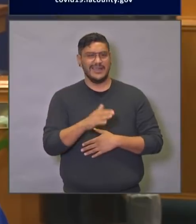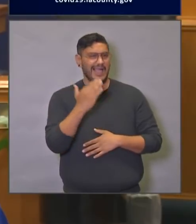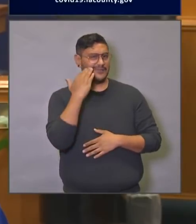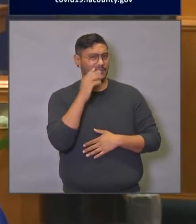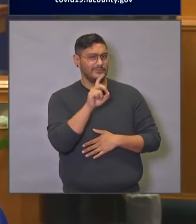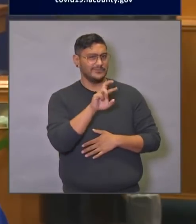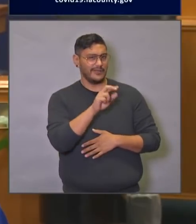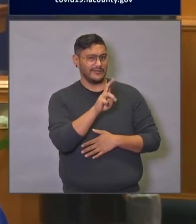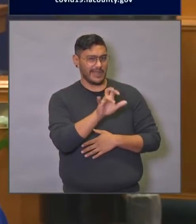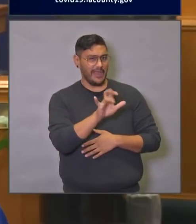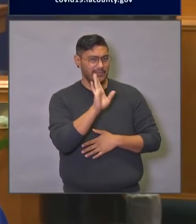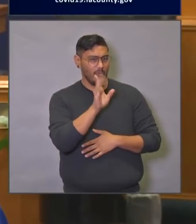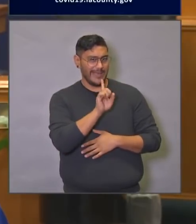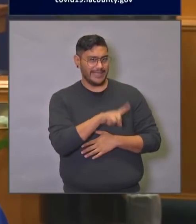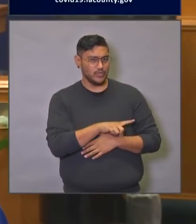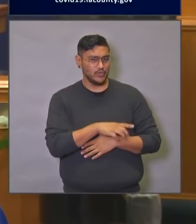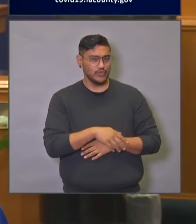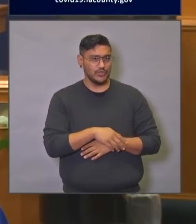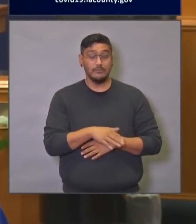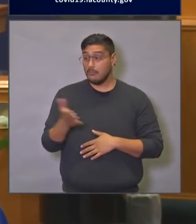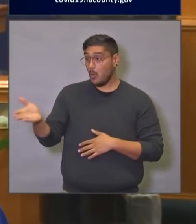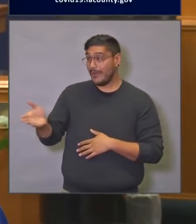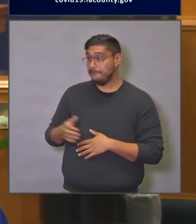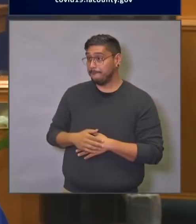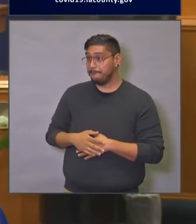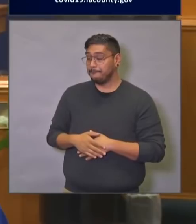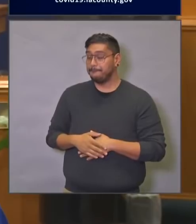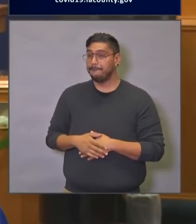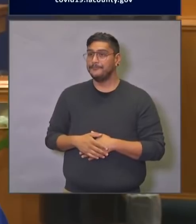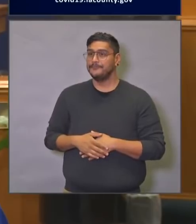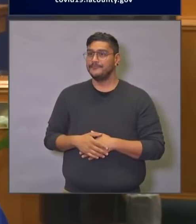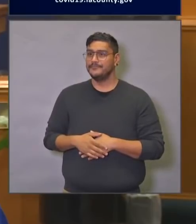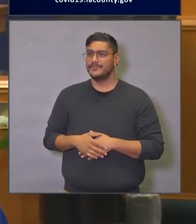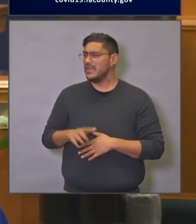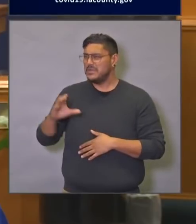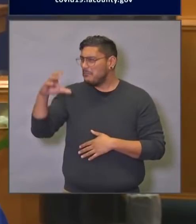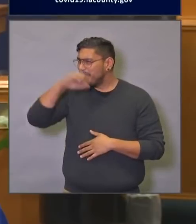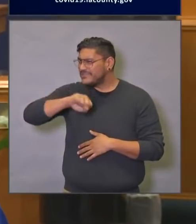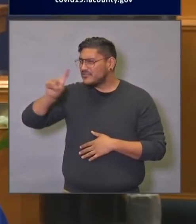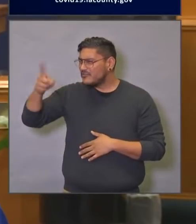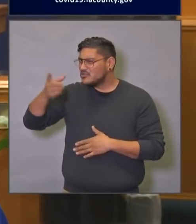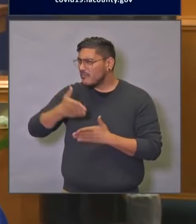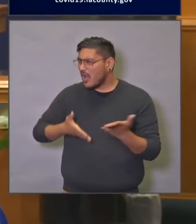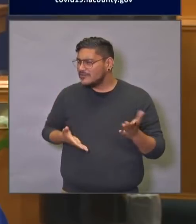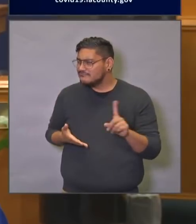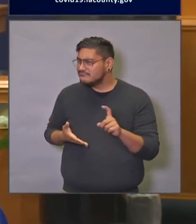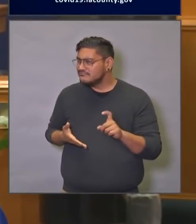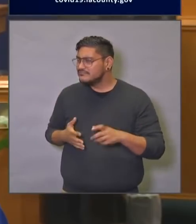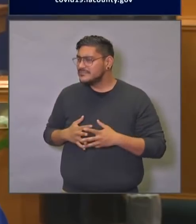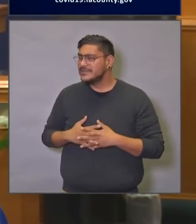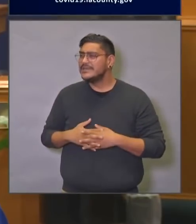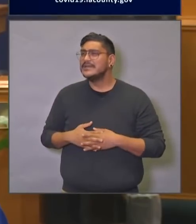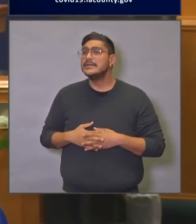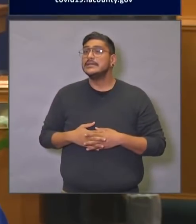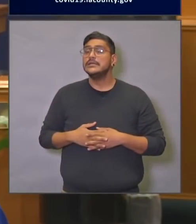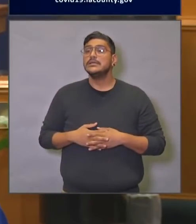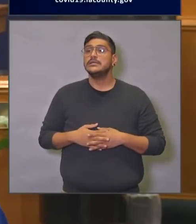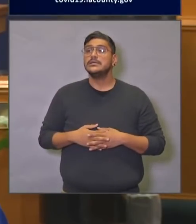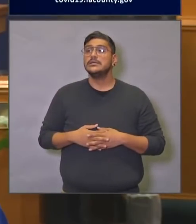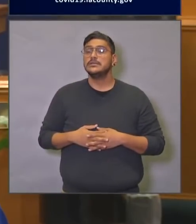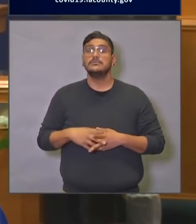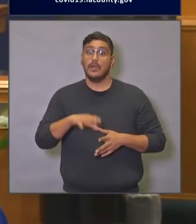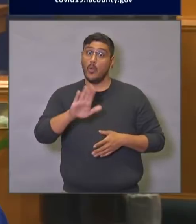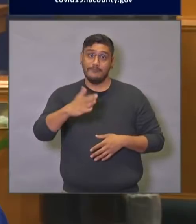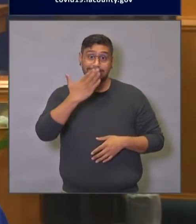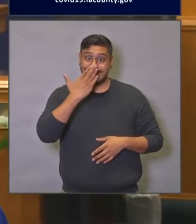next question. Her line is open. Oh, okay, good. Sorry, Claudia, we missed your first question. Yes,